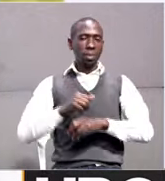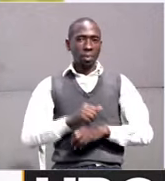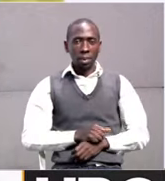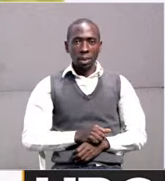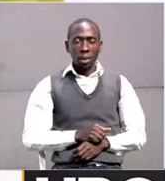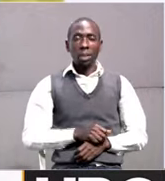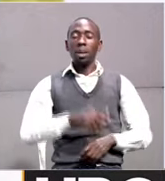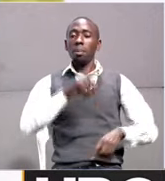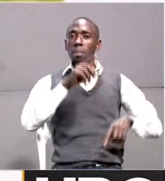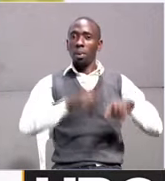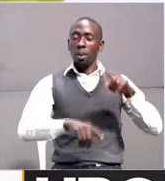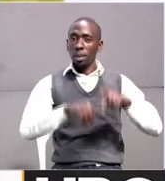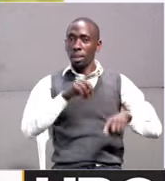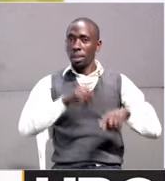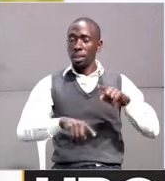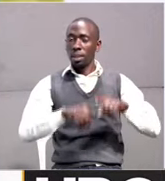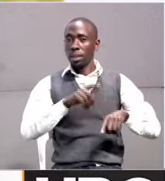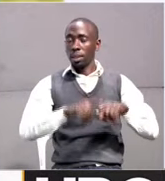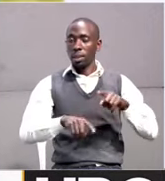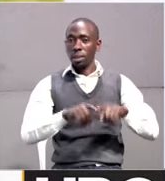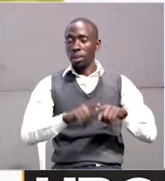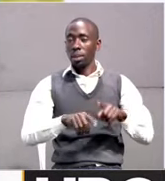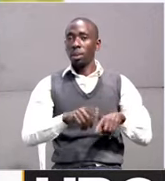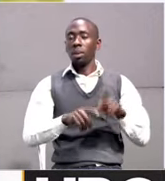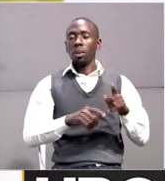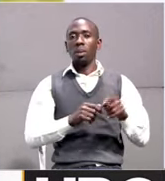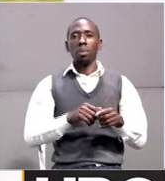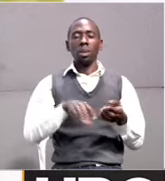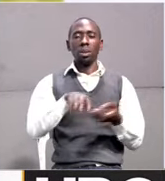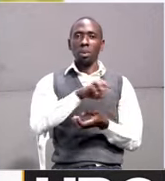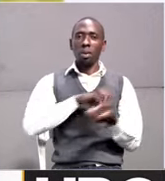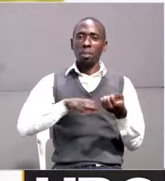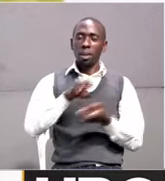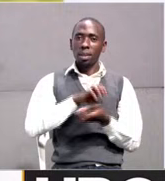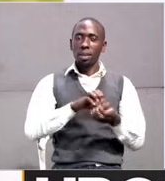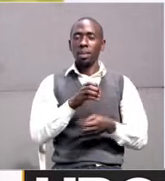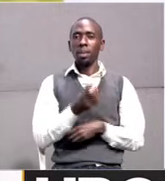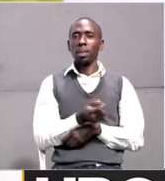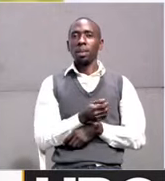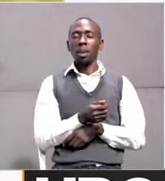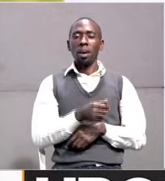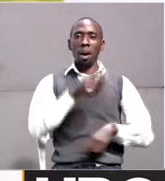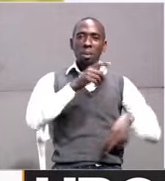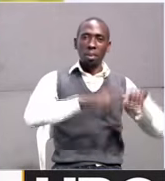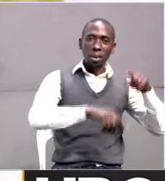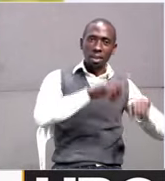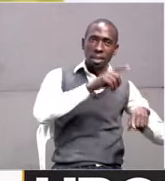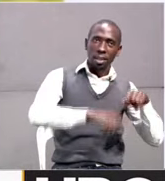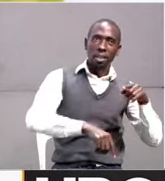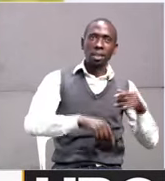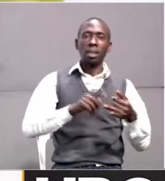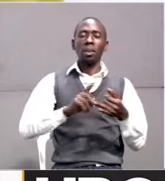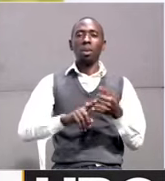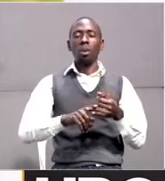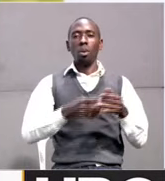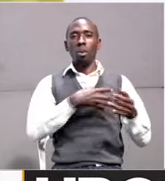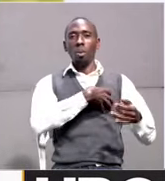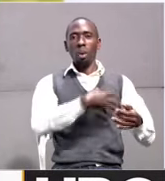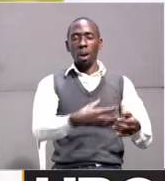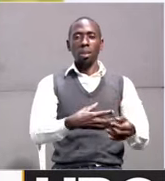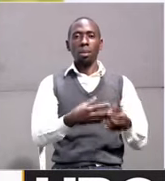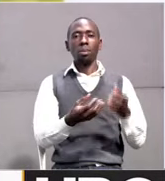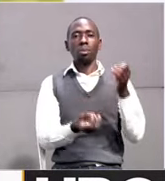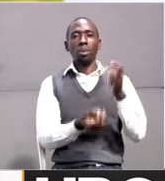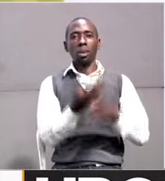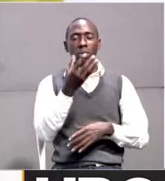the politics of the economics and the politics of wealth creation.